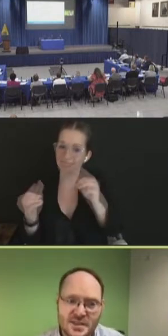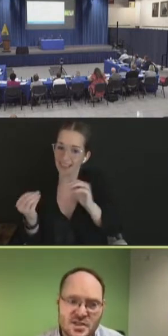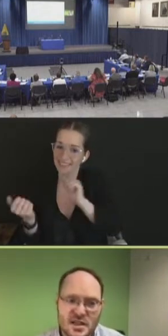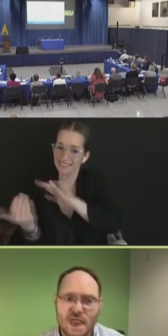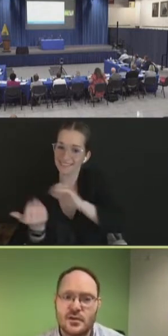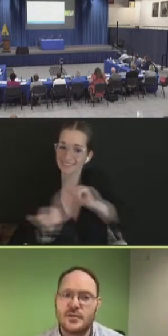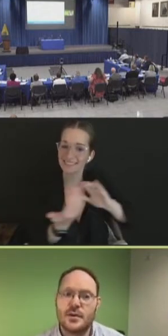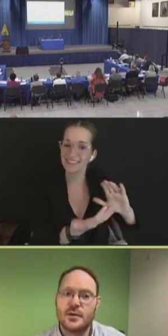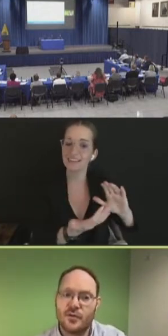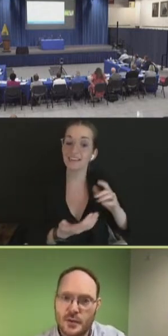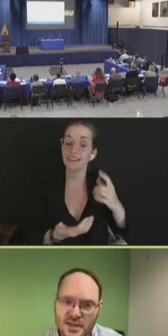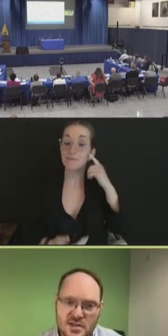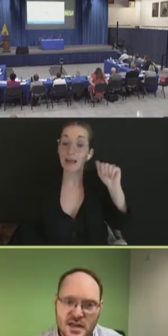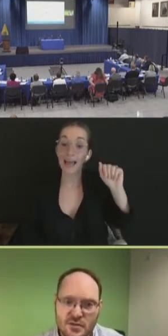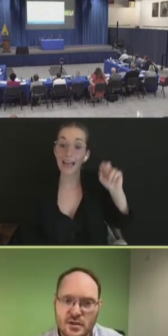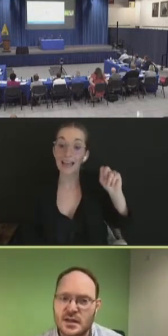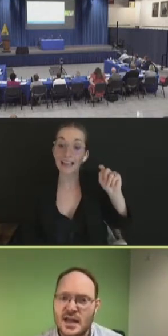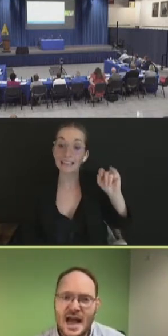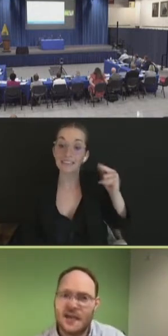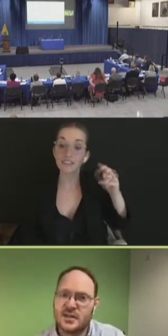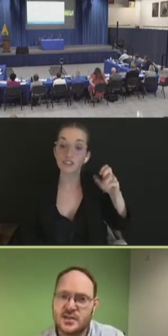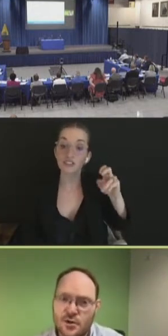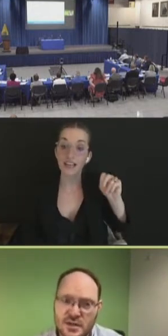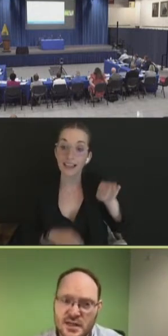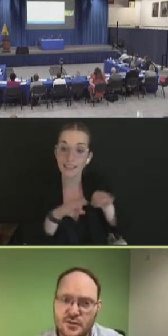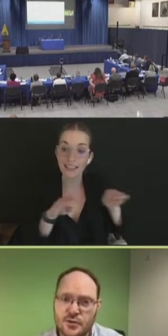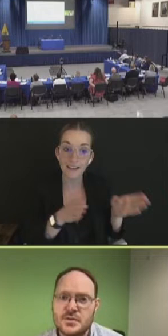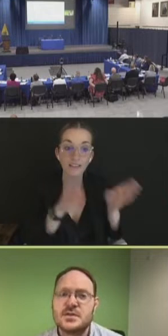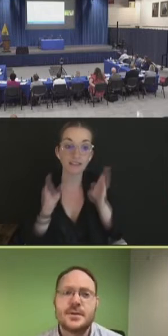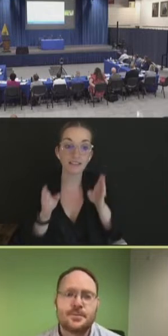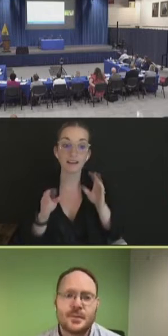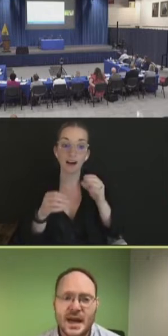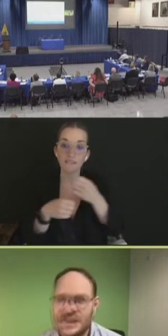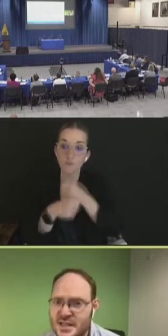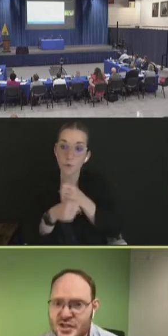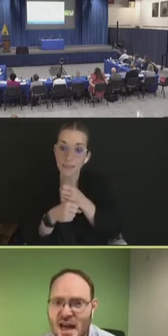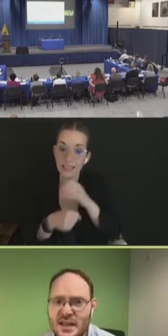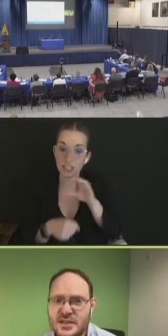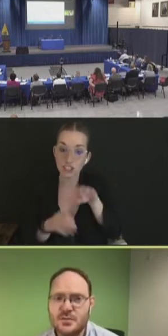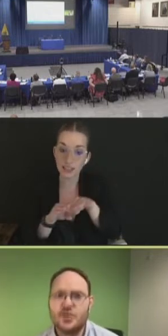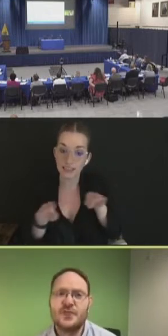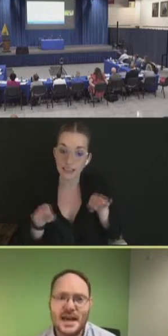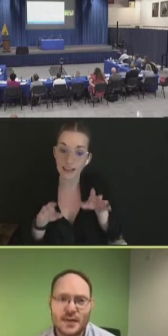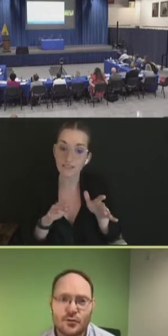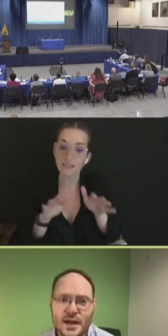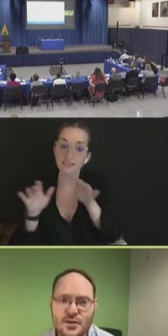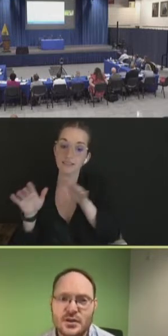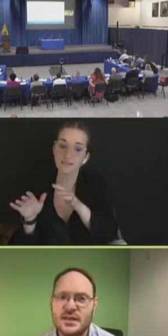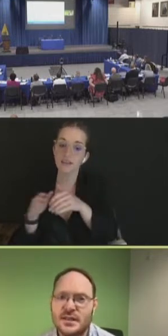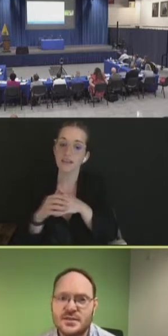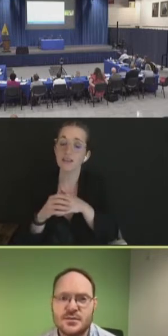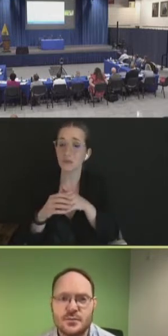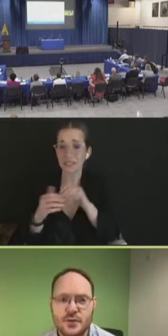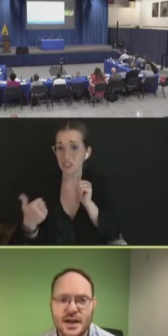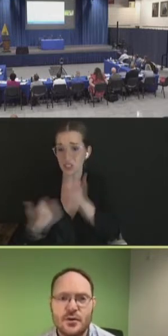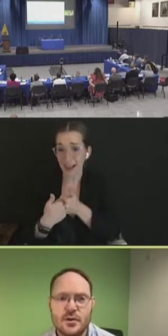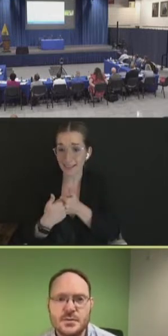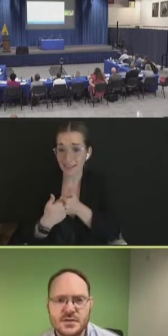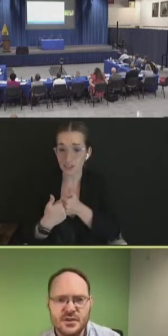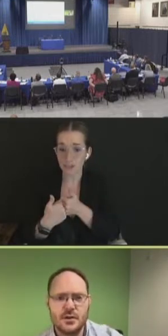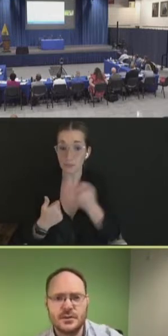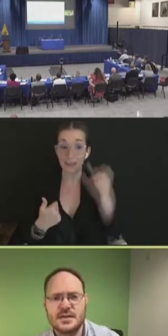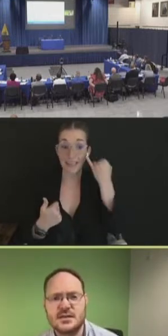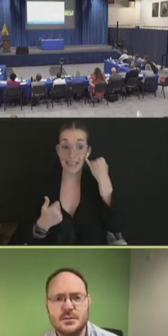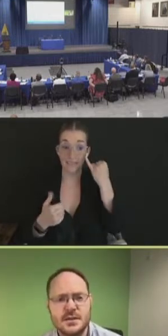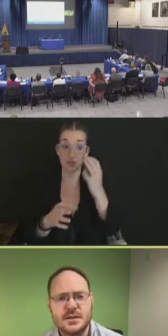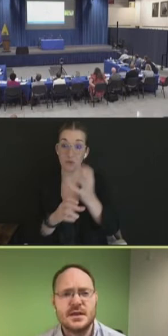an antigen level, from a formulation level, and also how to deliver routes. This is challenging, but if you get it right, you can lead to some great outcomes.